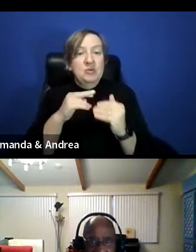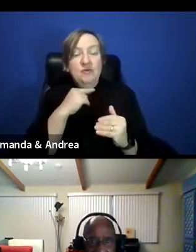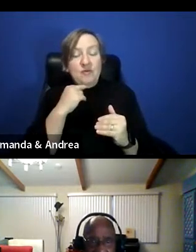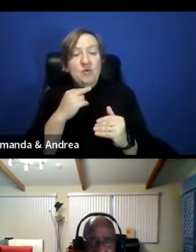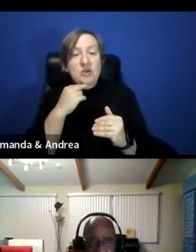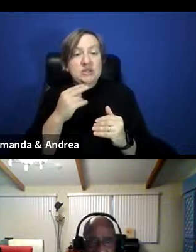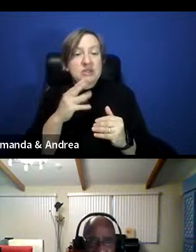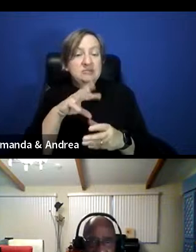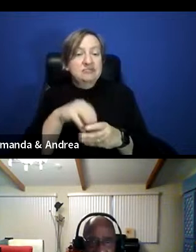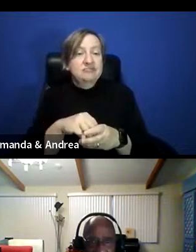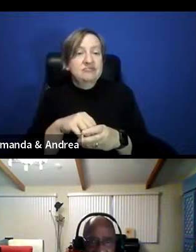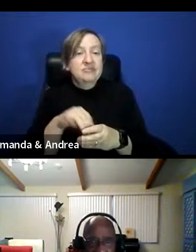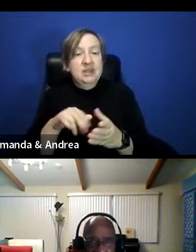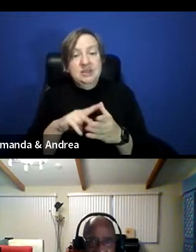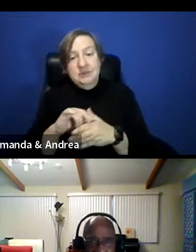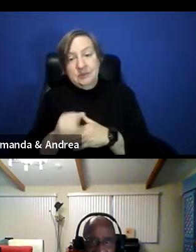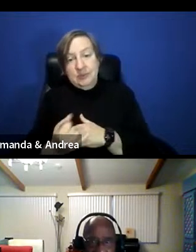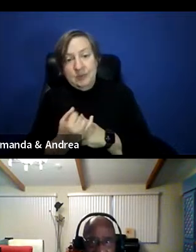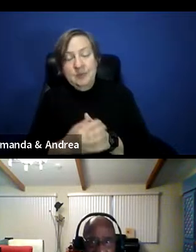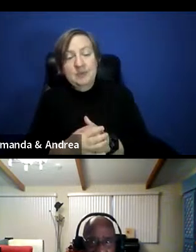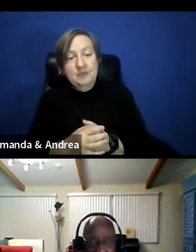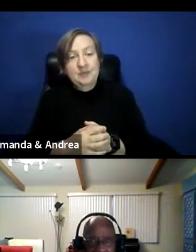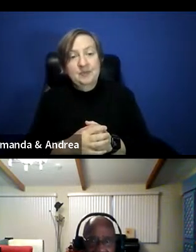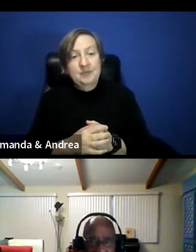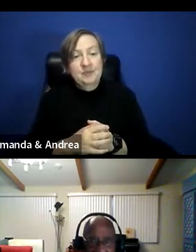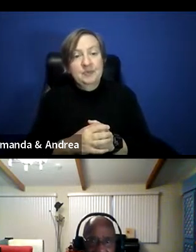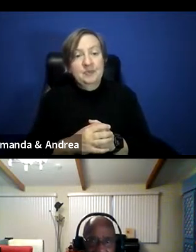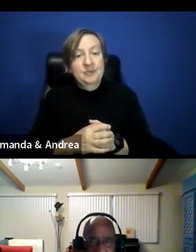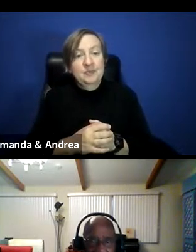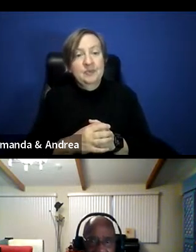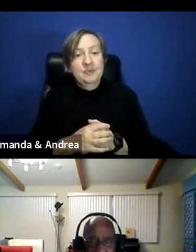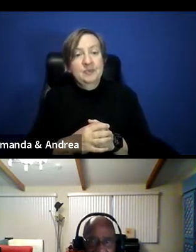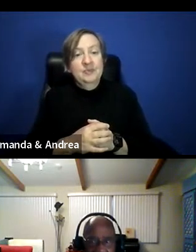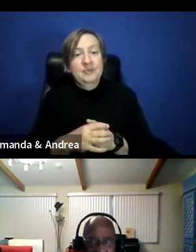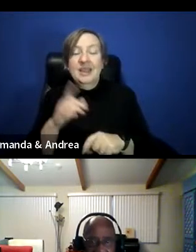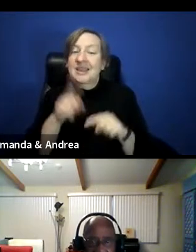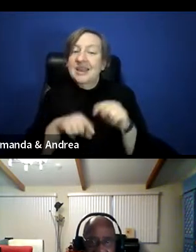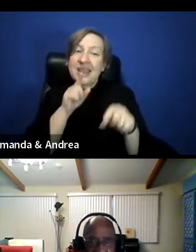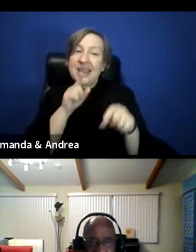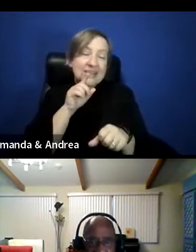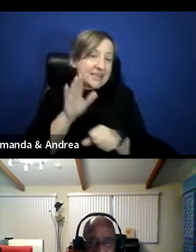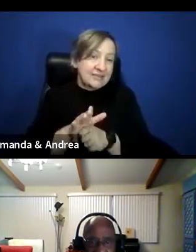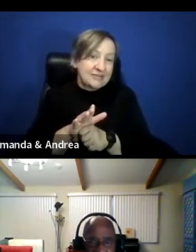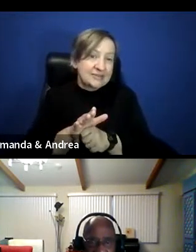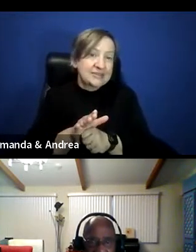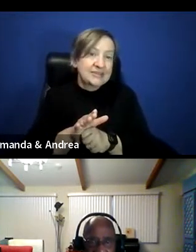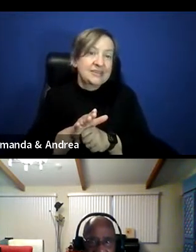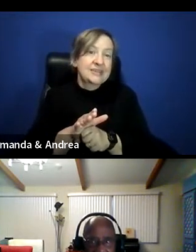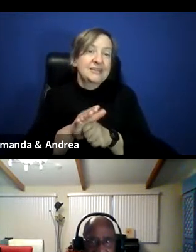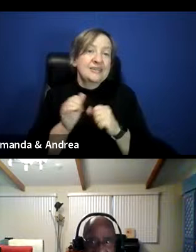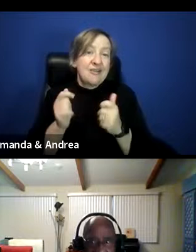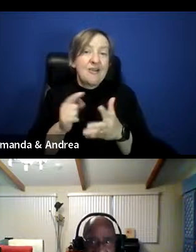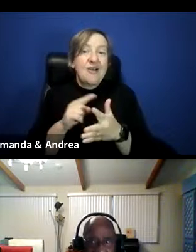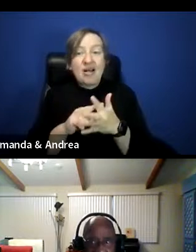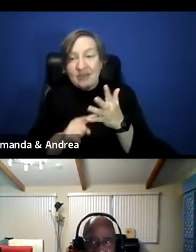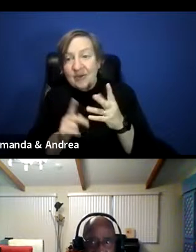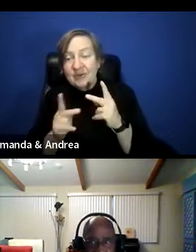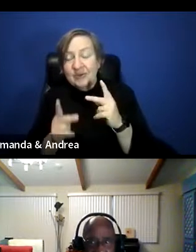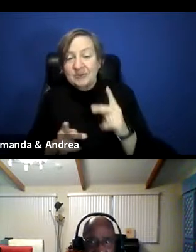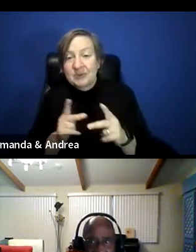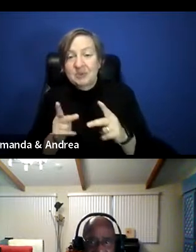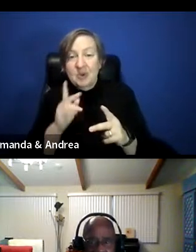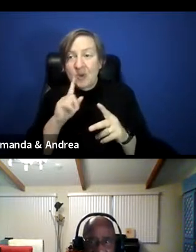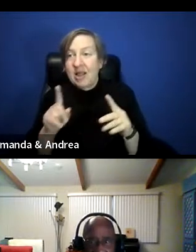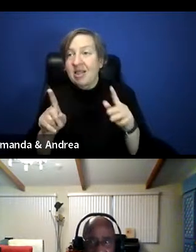being heard on this project. So I can't guarantee you that all those folks are going to come out, but what